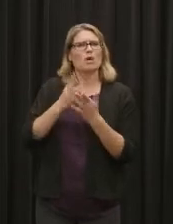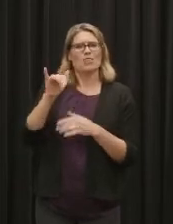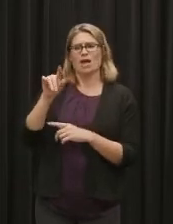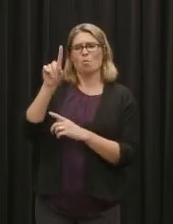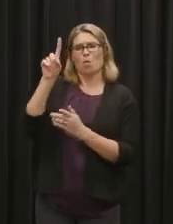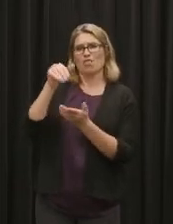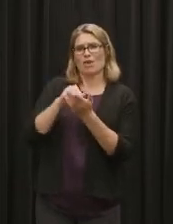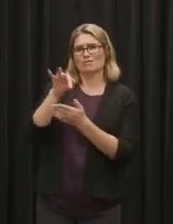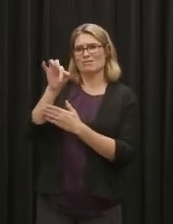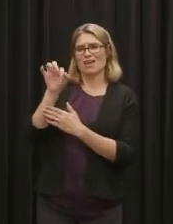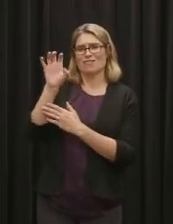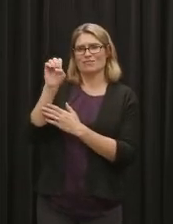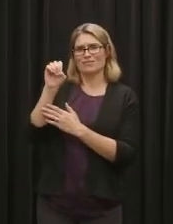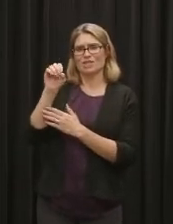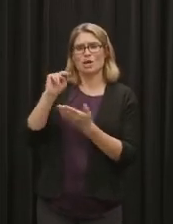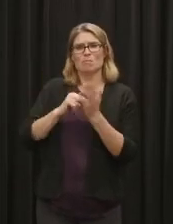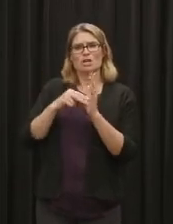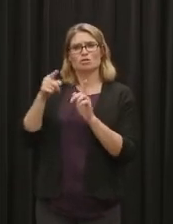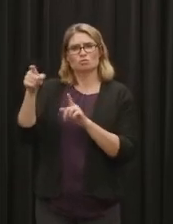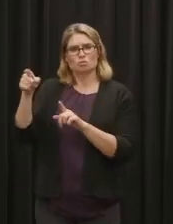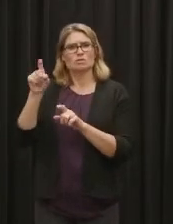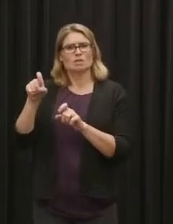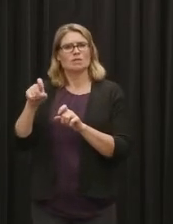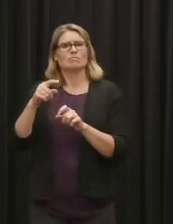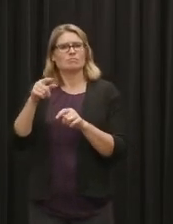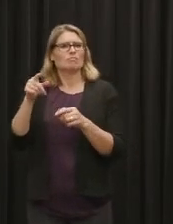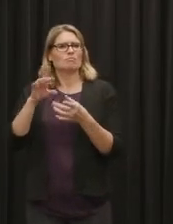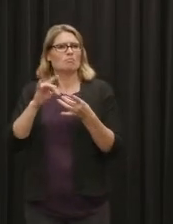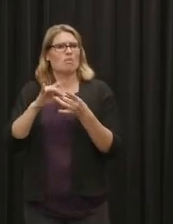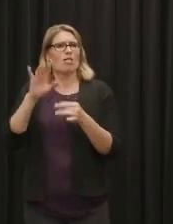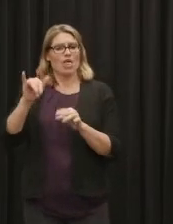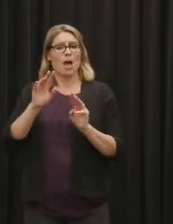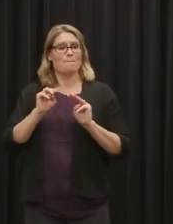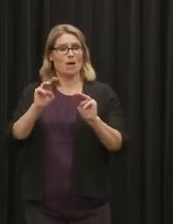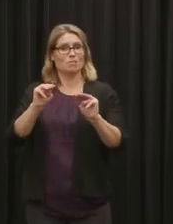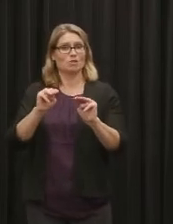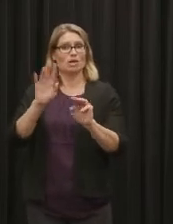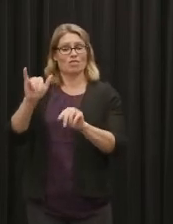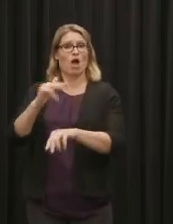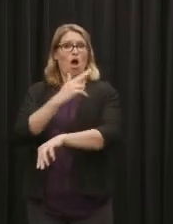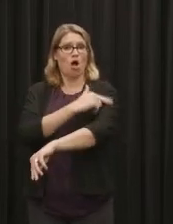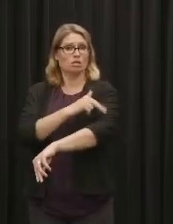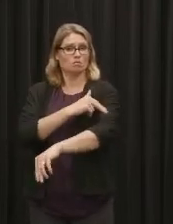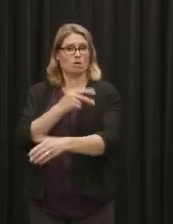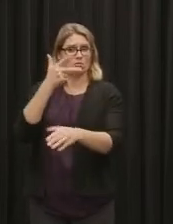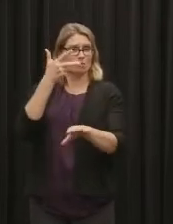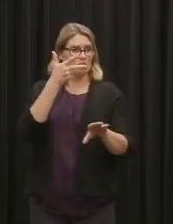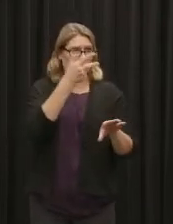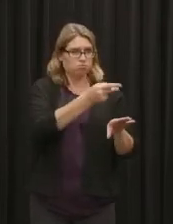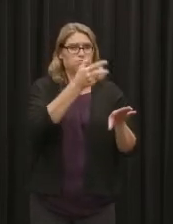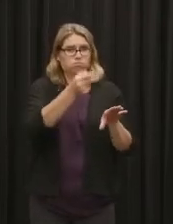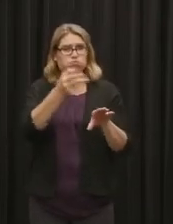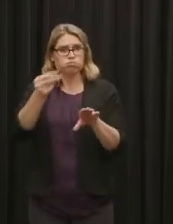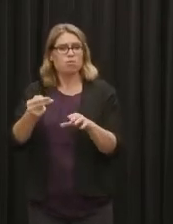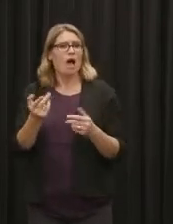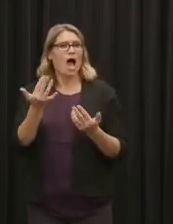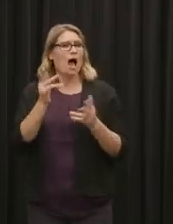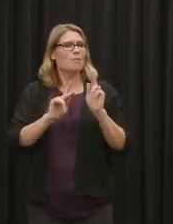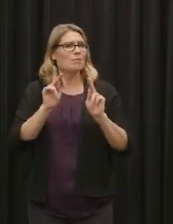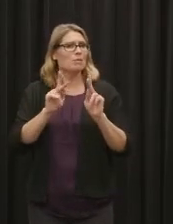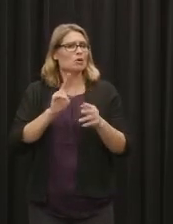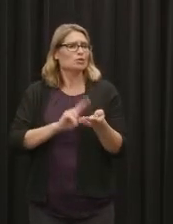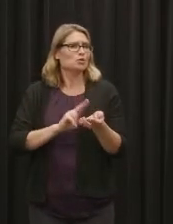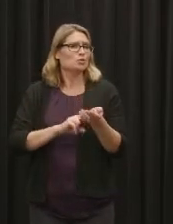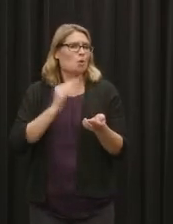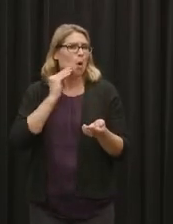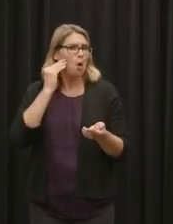1950 vaccines would have to be administered at the Miramichi Hospital. So how many nursing home